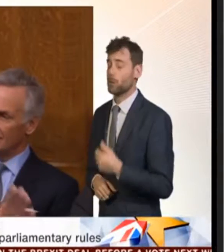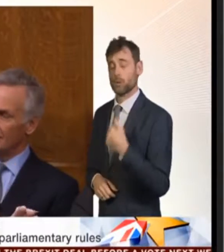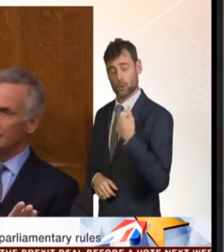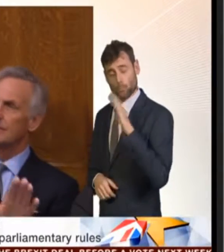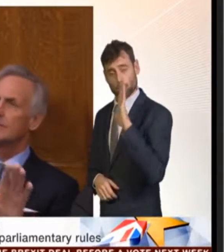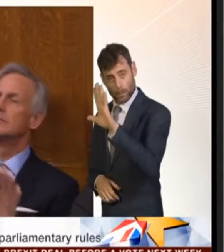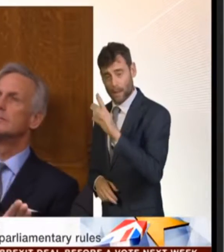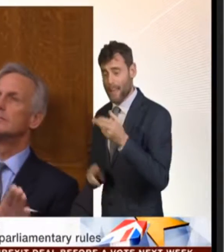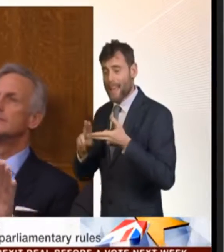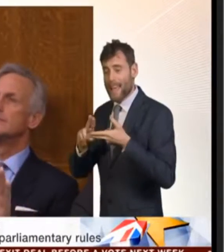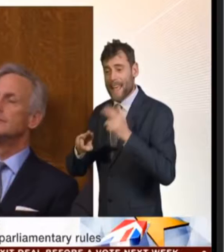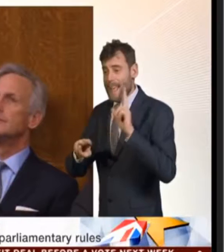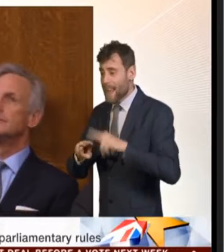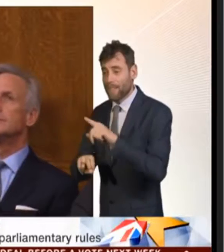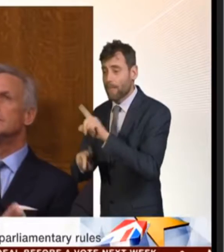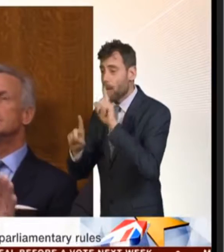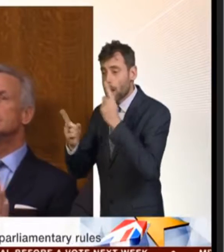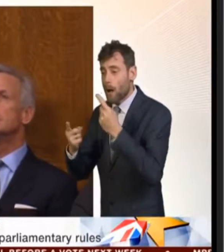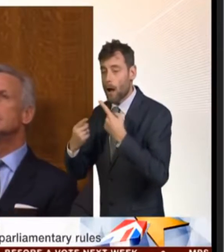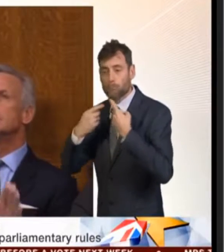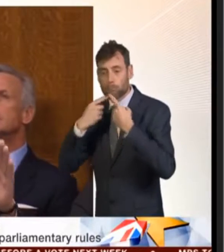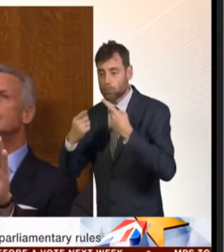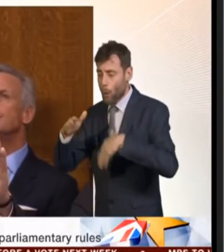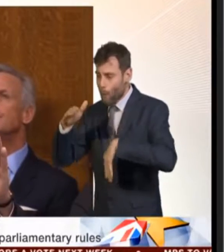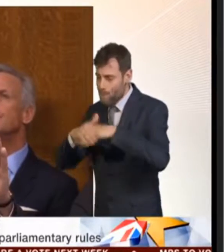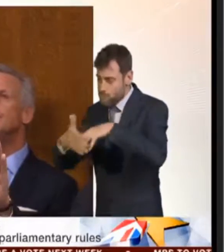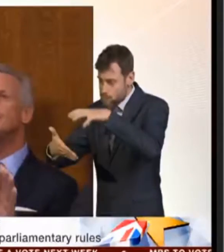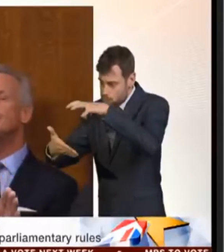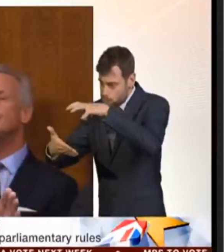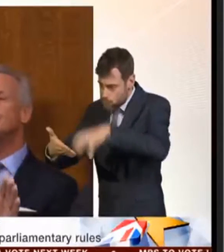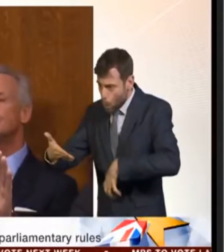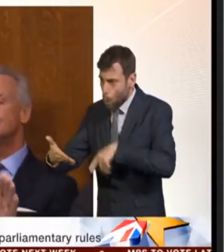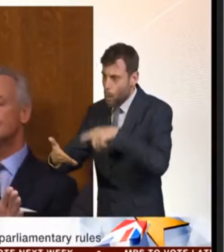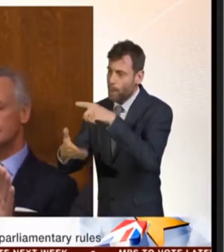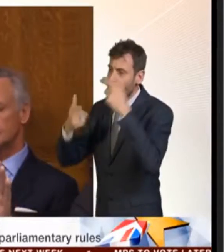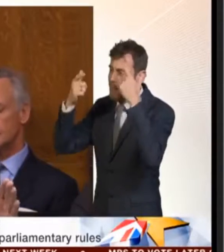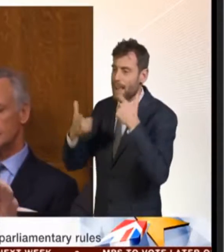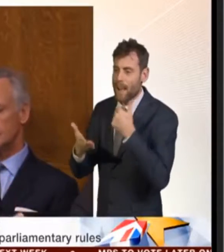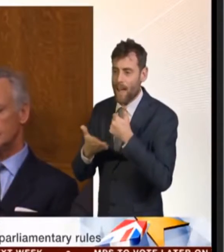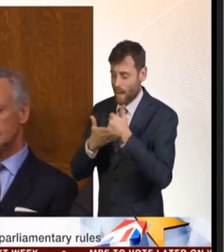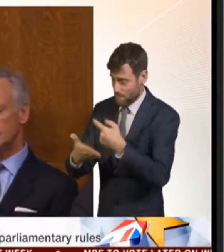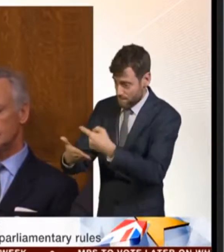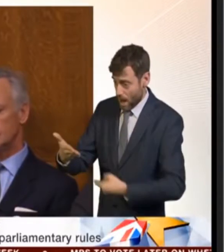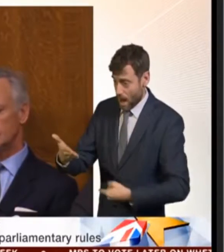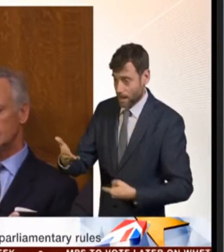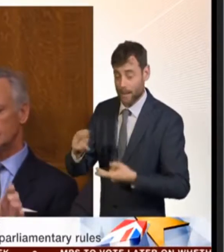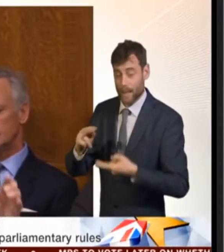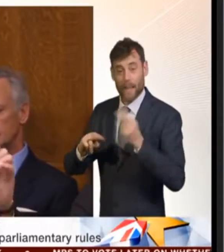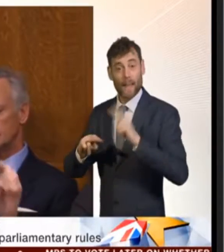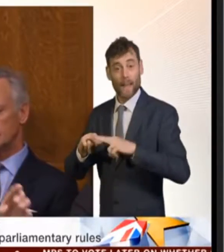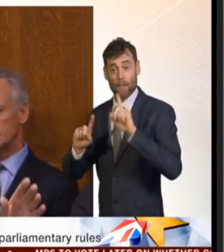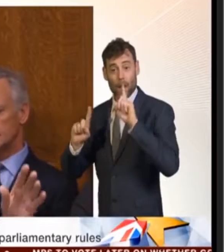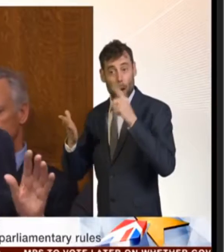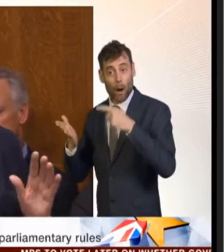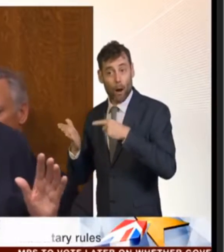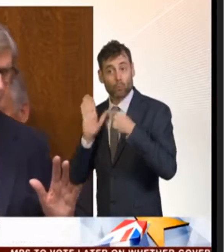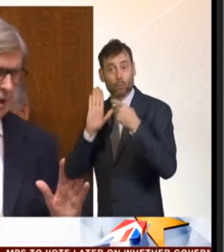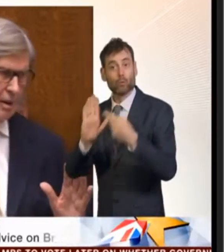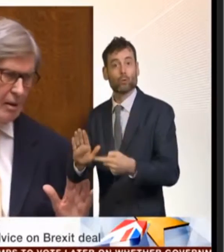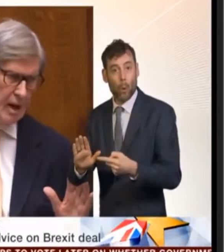not have the full disclosure of the opinion of the Attorney General, this